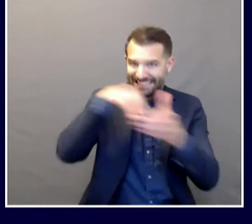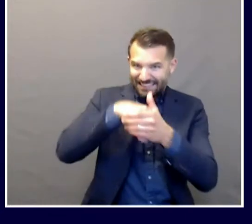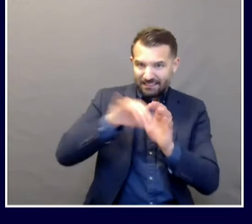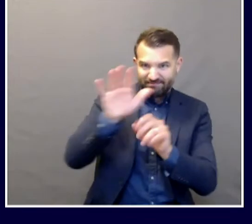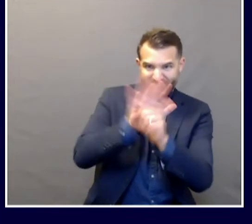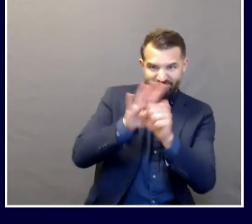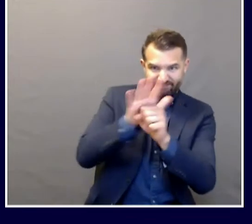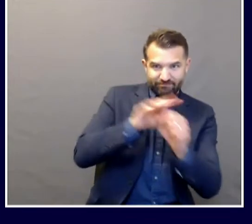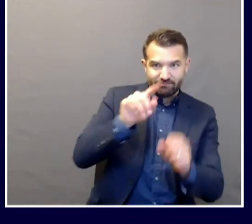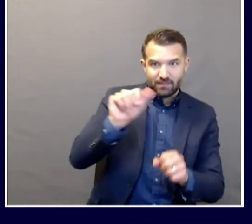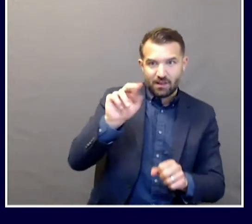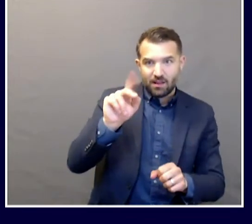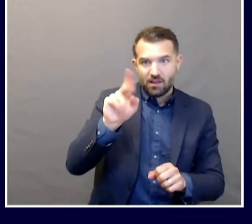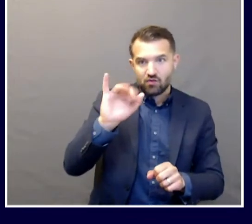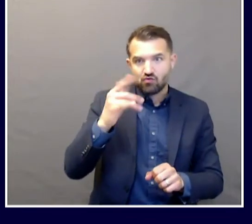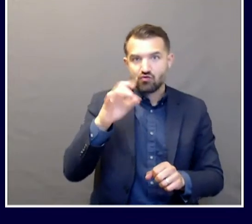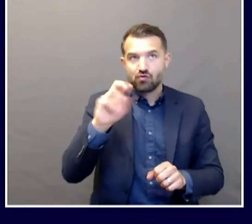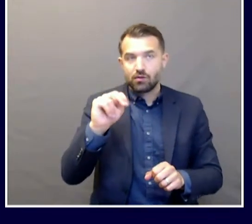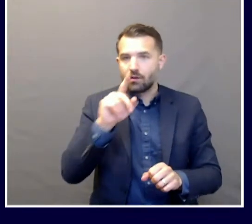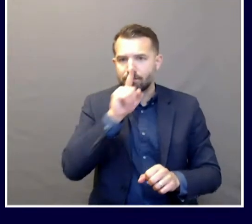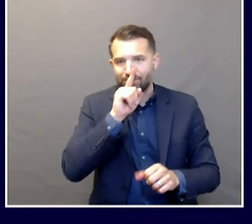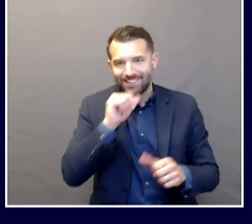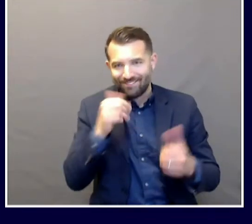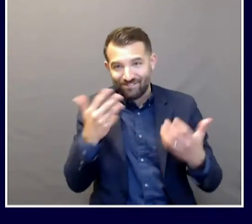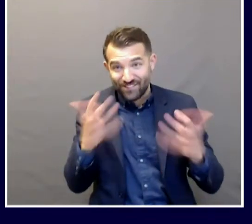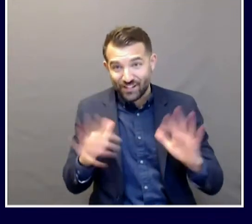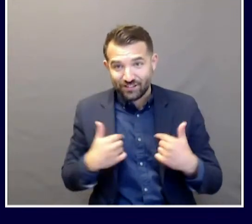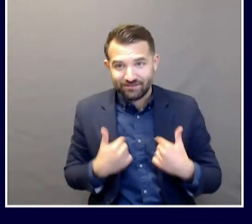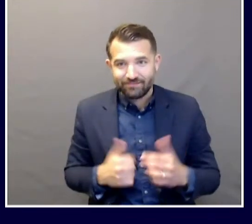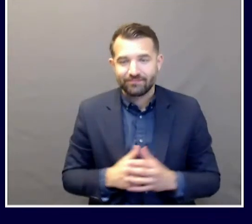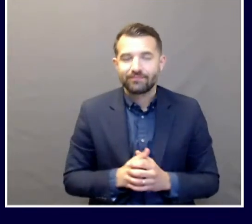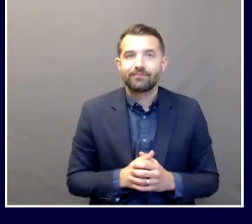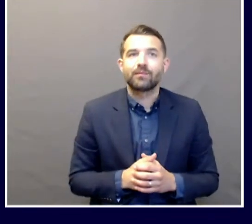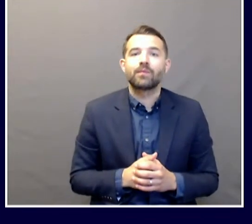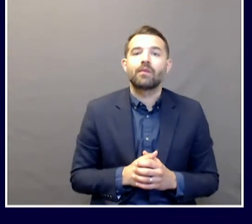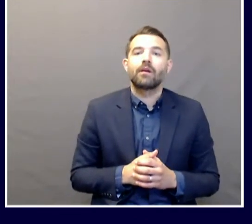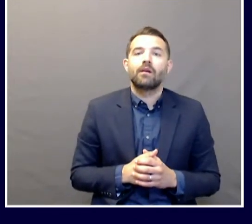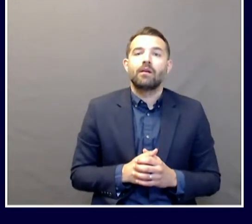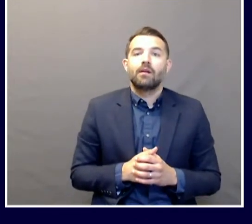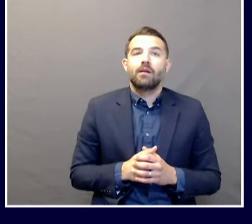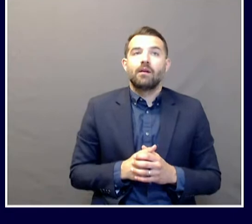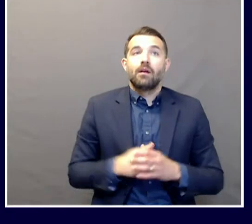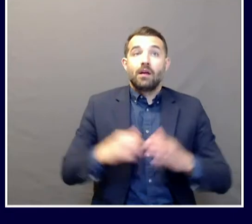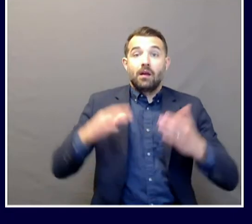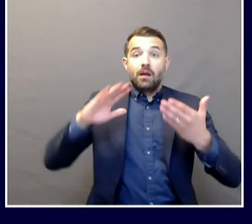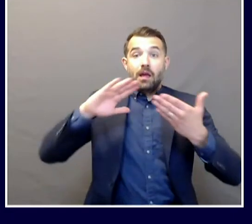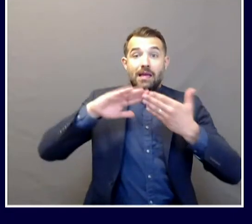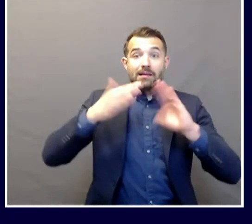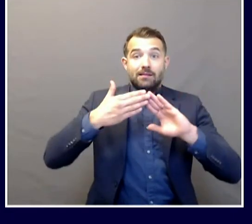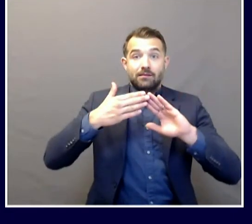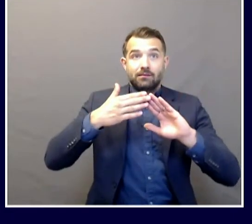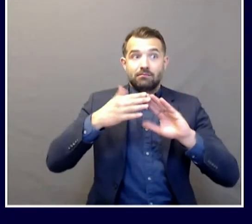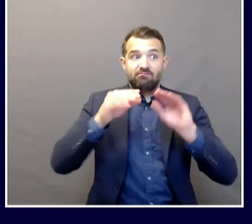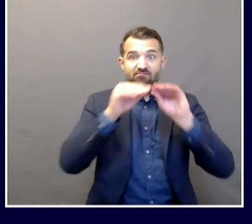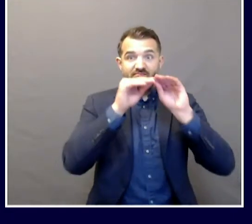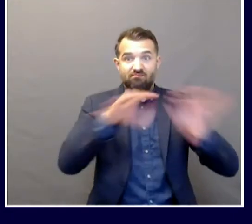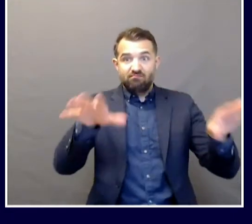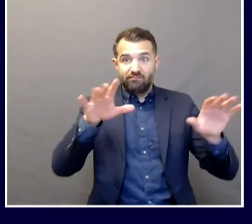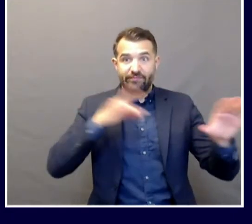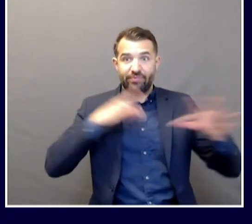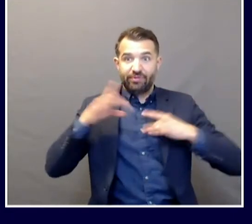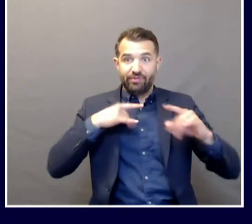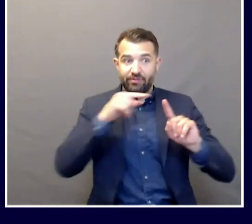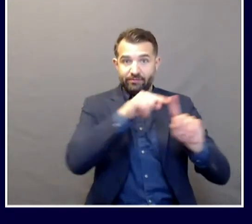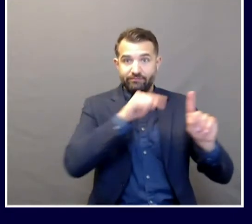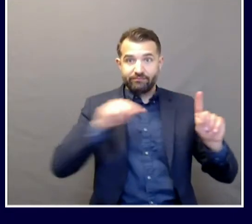well. In concert with increasing rates of community transmission in and around Androscoggin County,